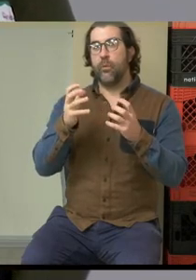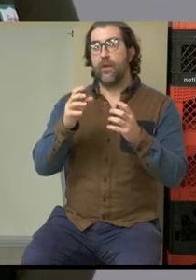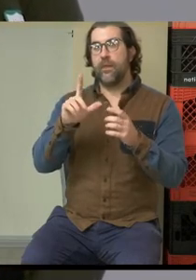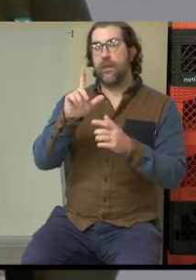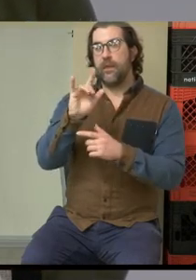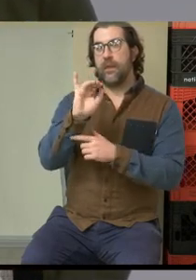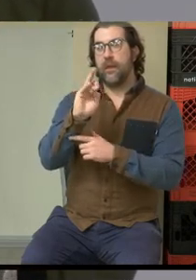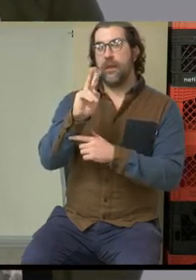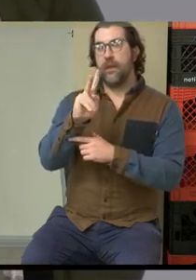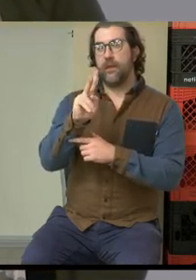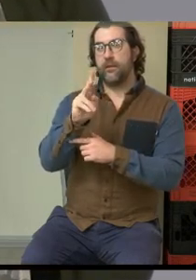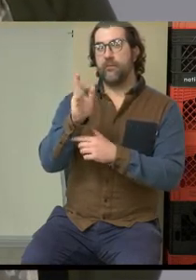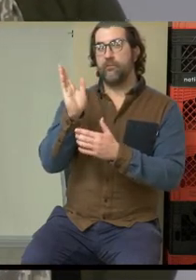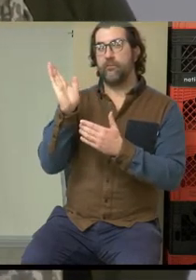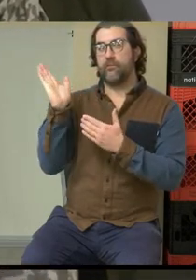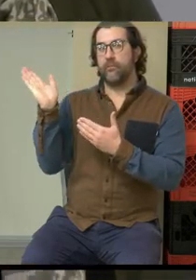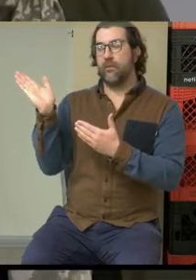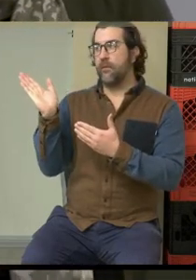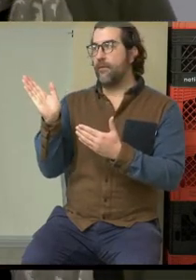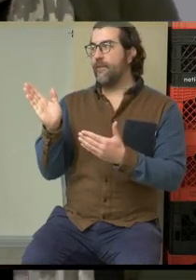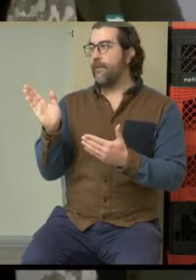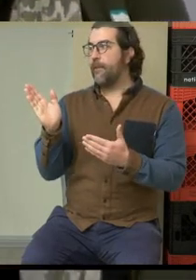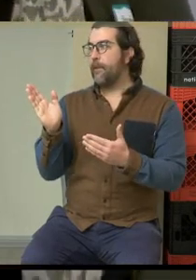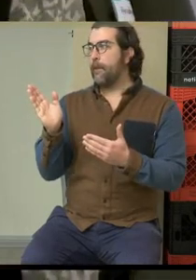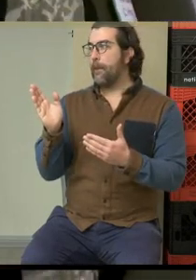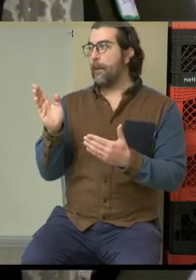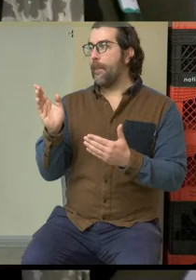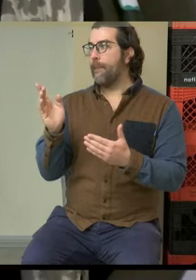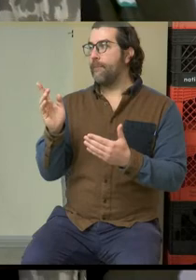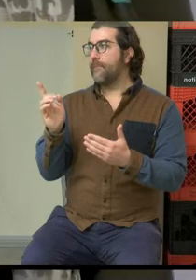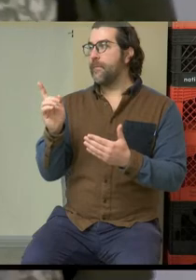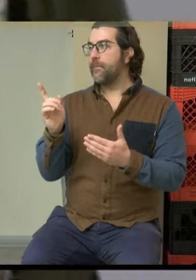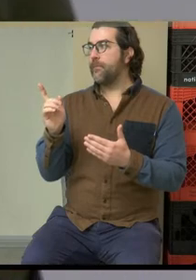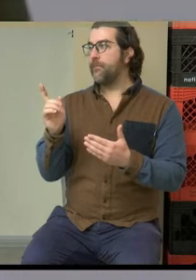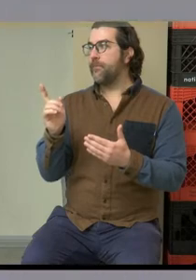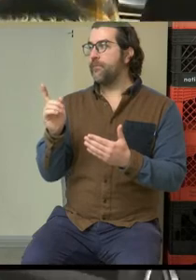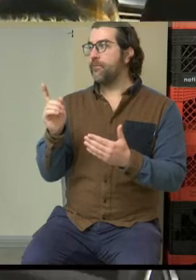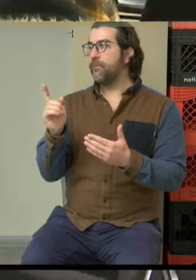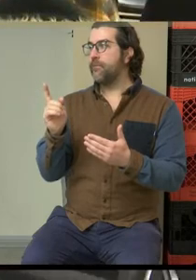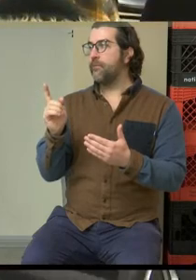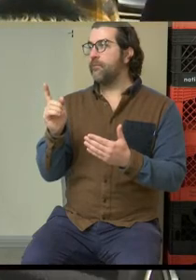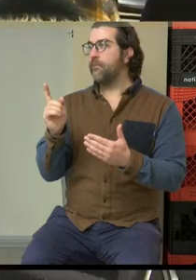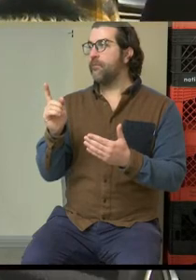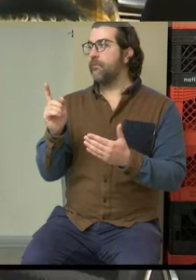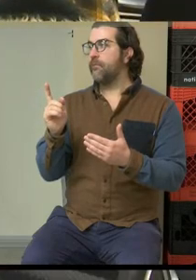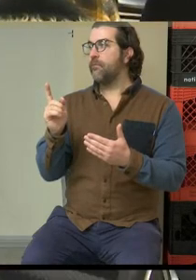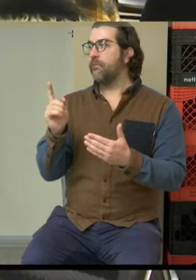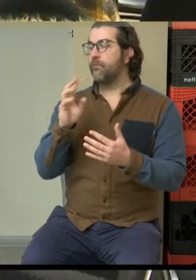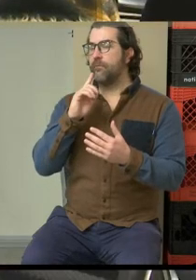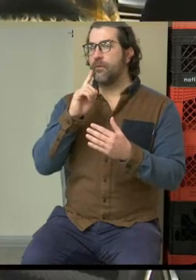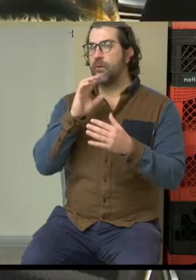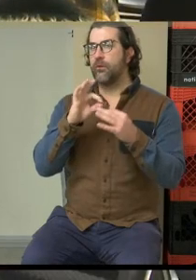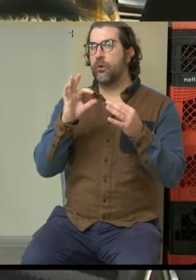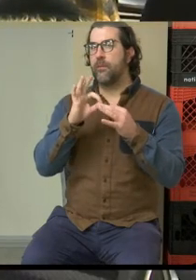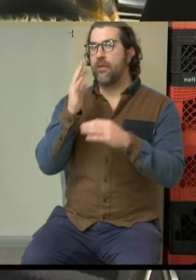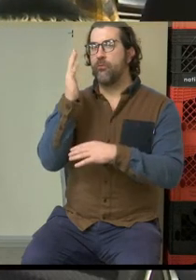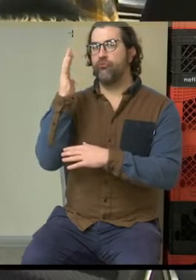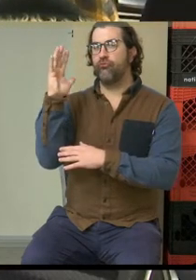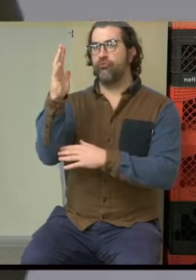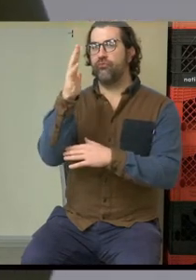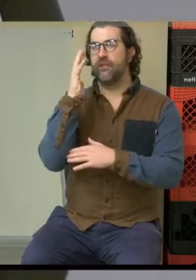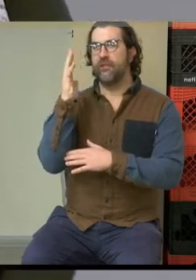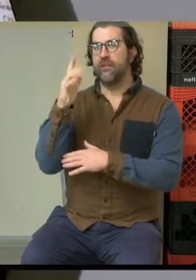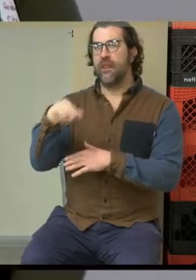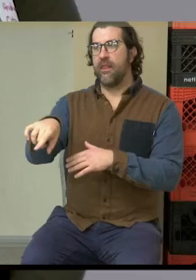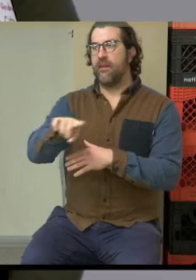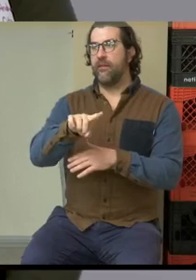link? Otherwise, we'll... One quick question about trees. Yep, go ahead. Can you talk about the trees in the space? Yep. So